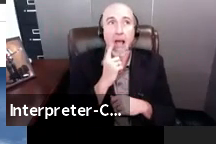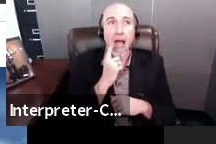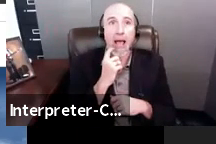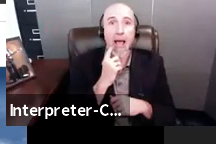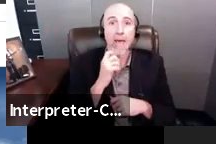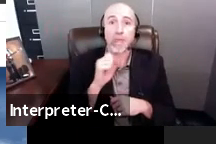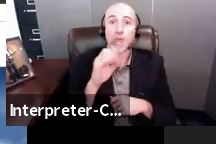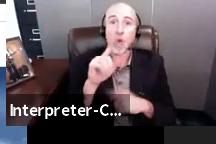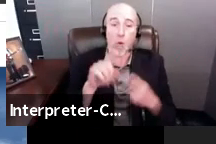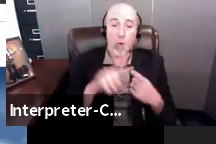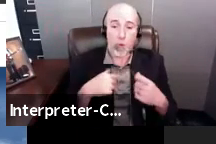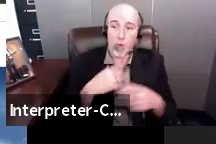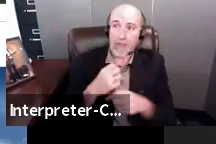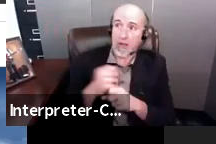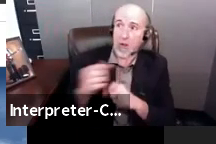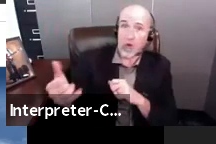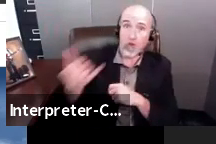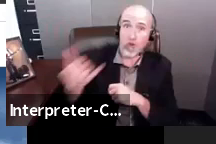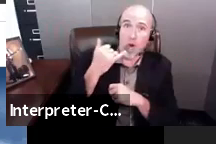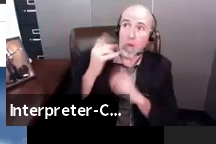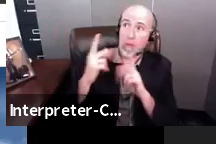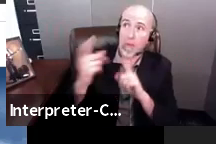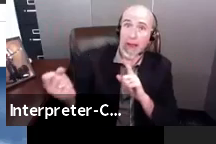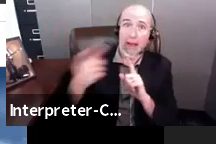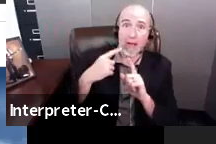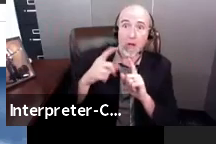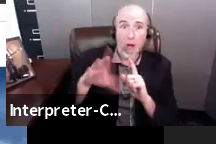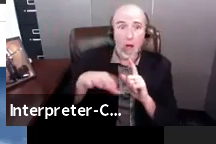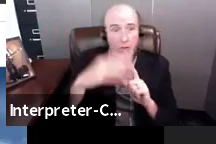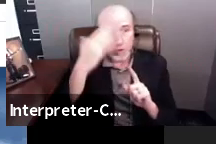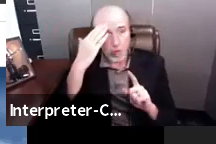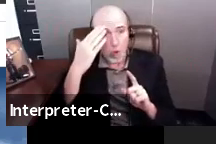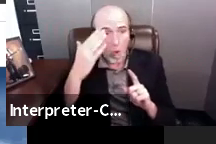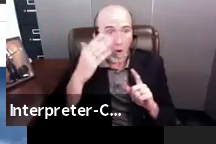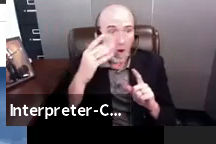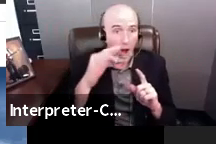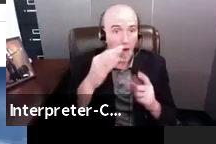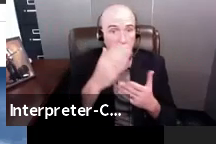that whenever we get a phone call of people asking, hey, do you know of somebody that